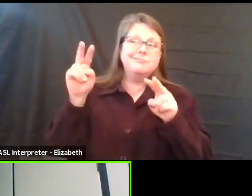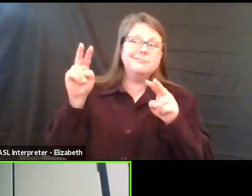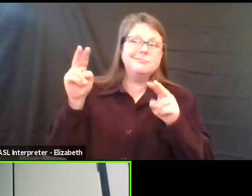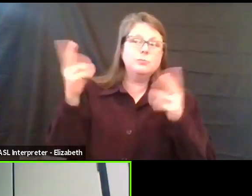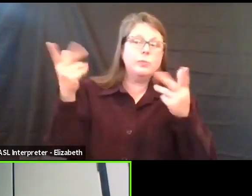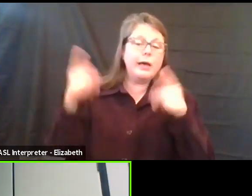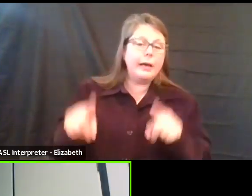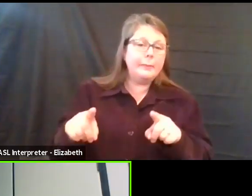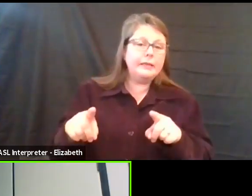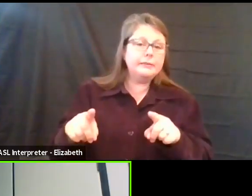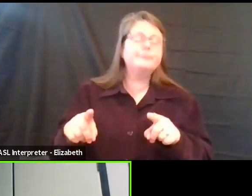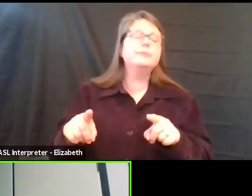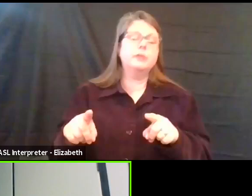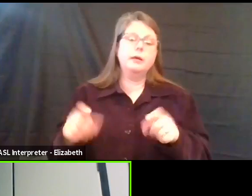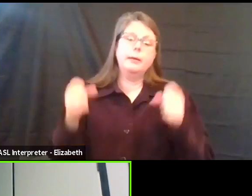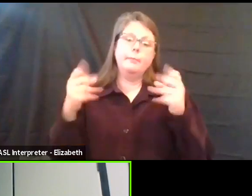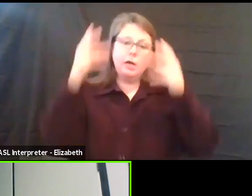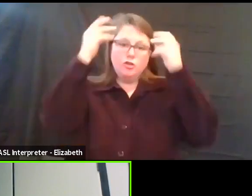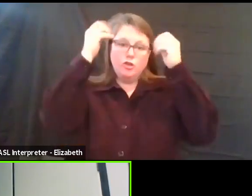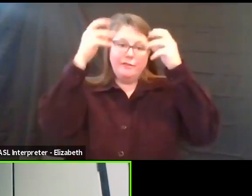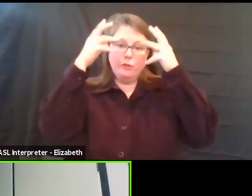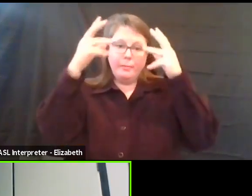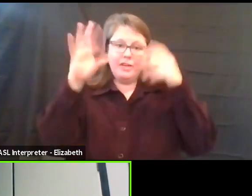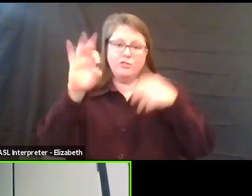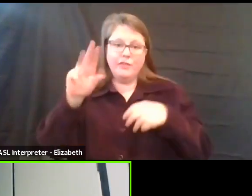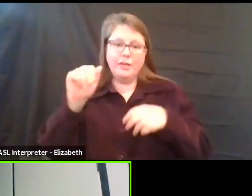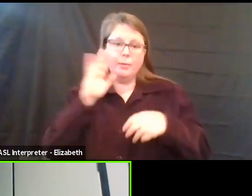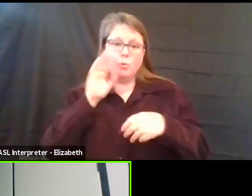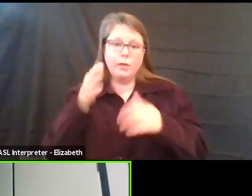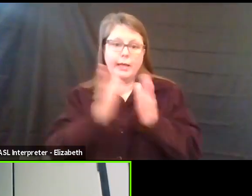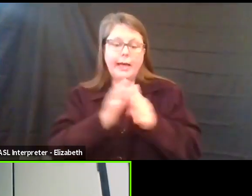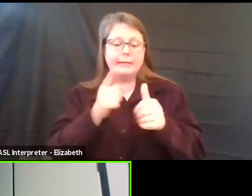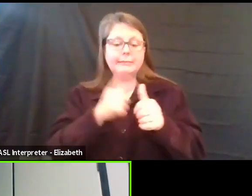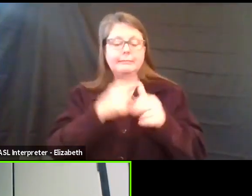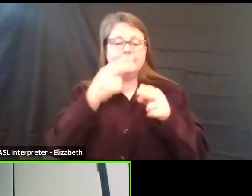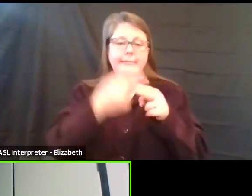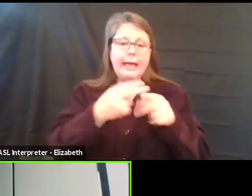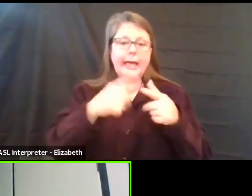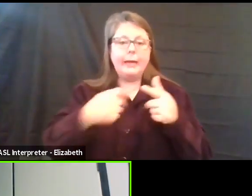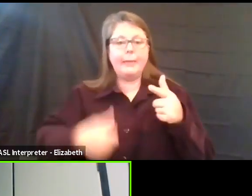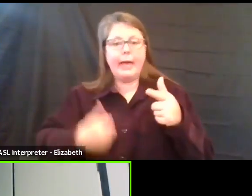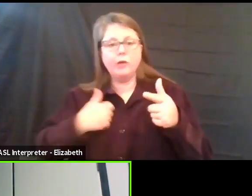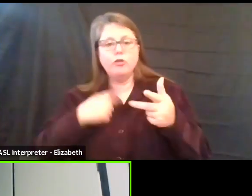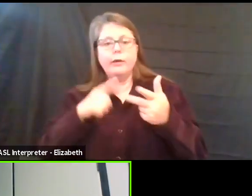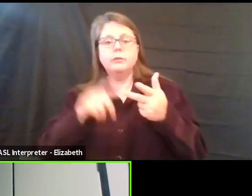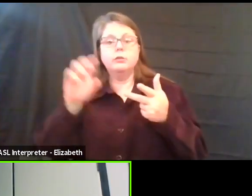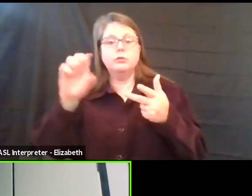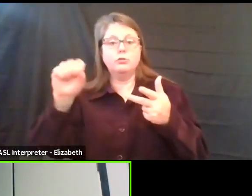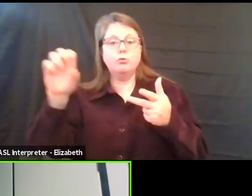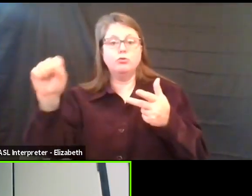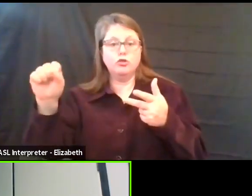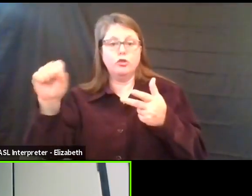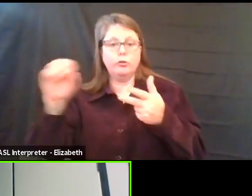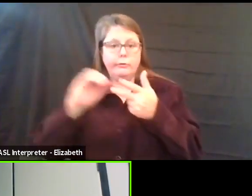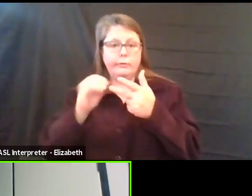primarily name, address, social security number, your